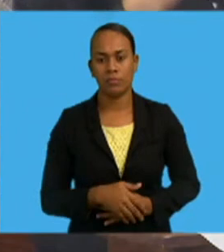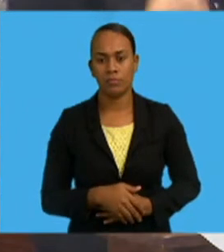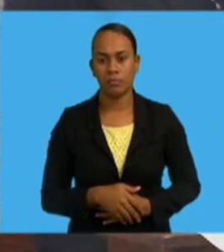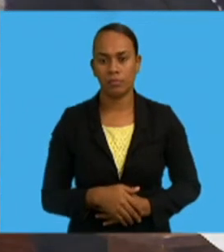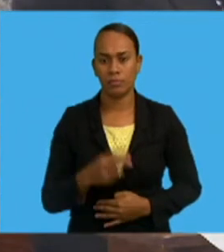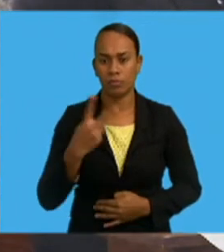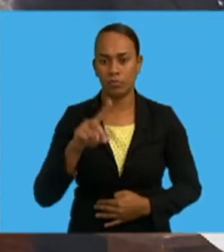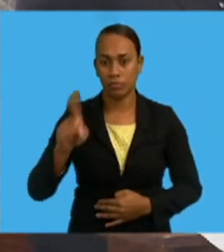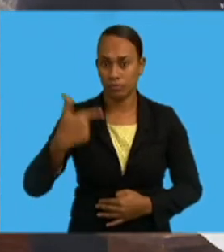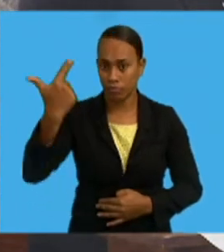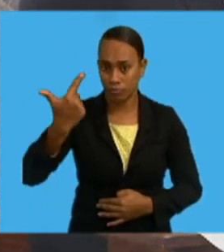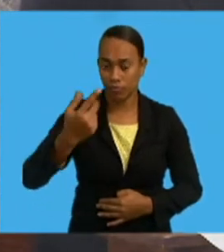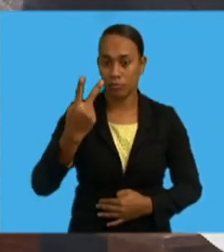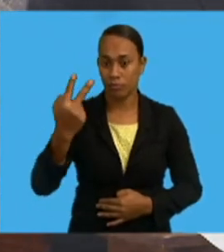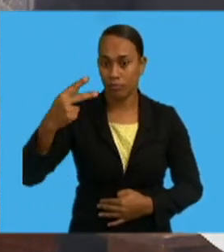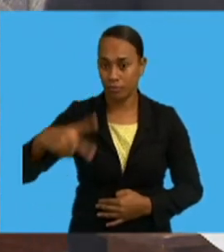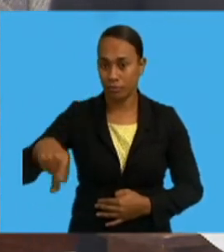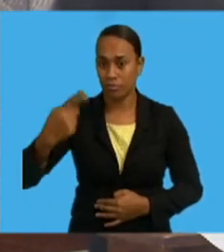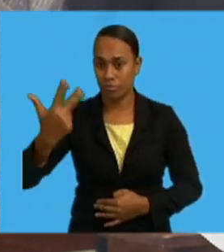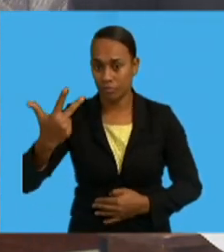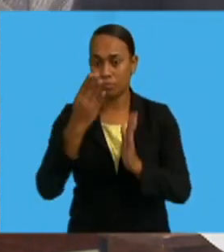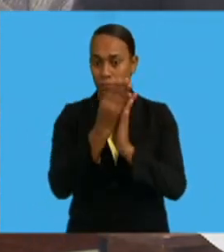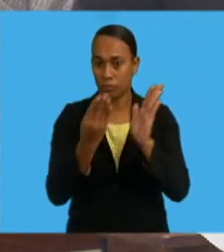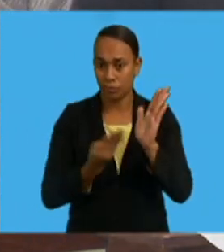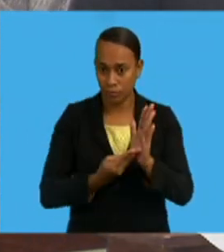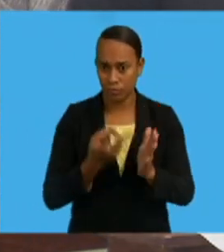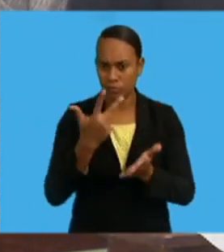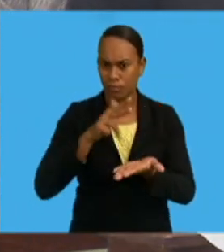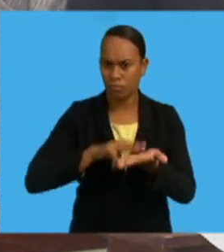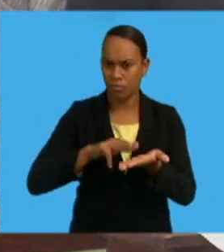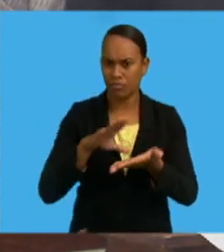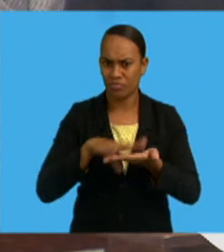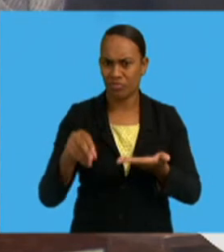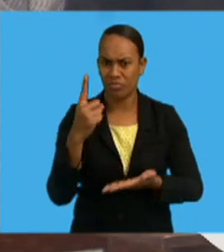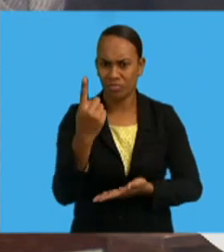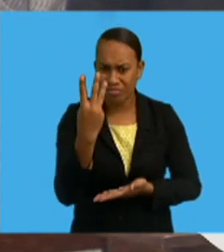and 2018 budget is $8 million, a